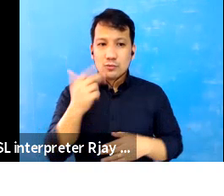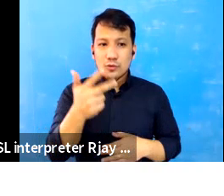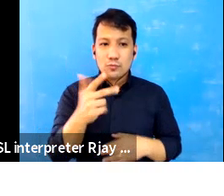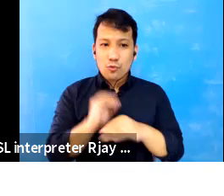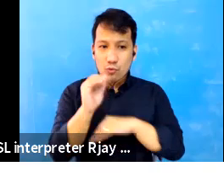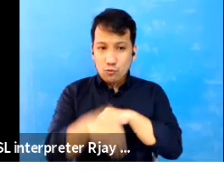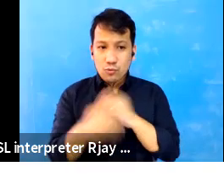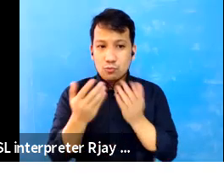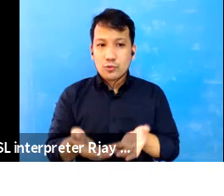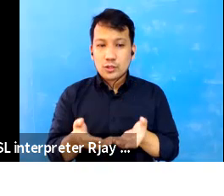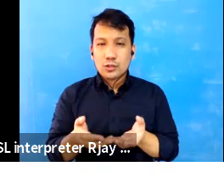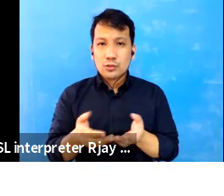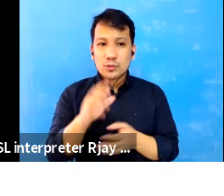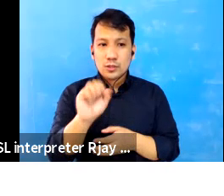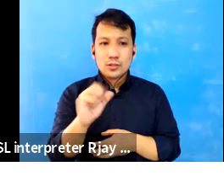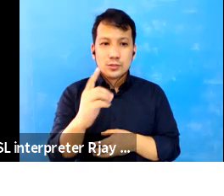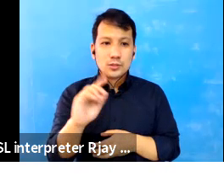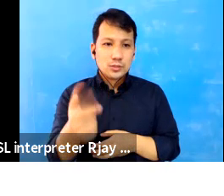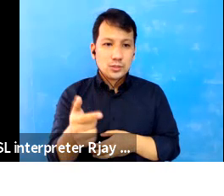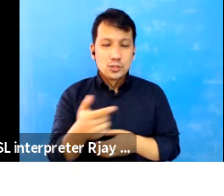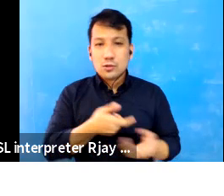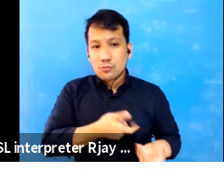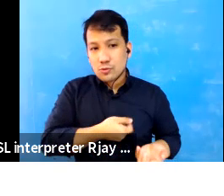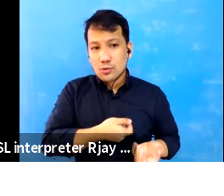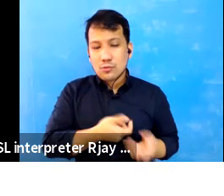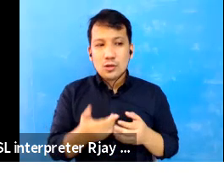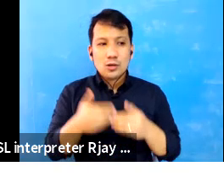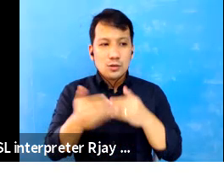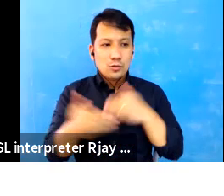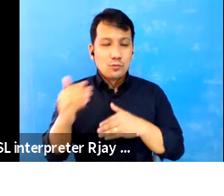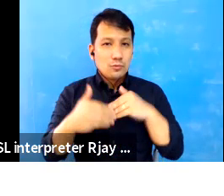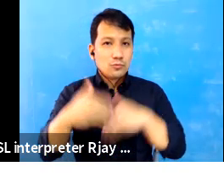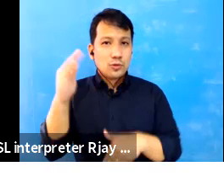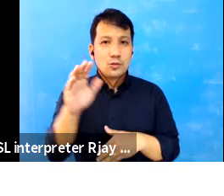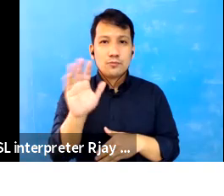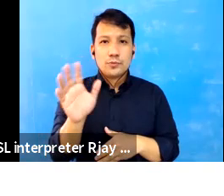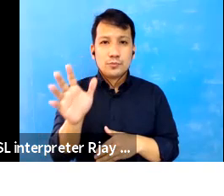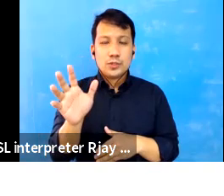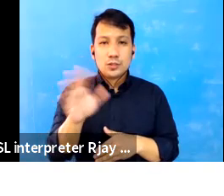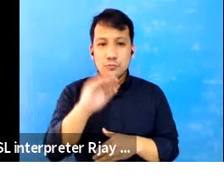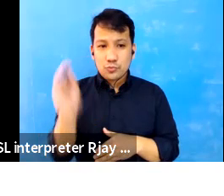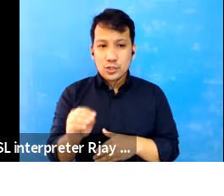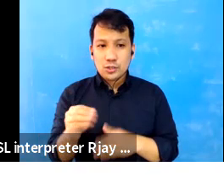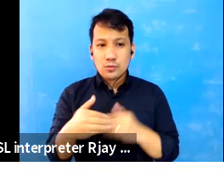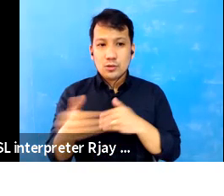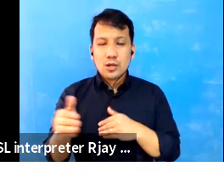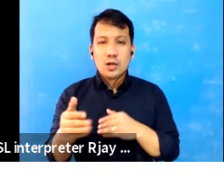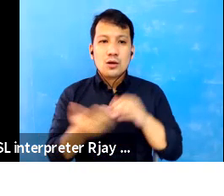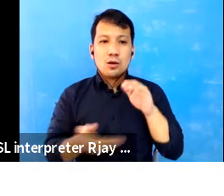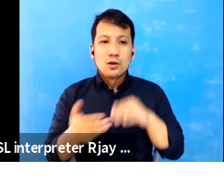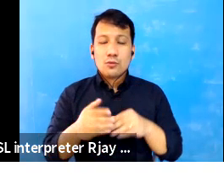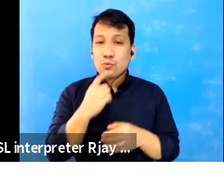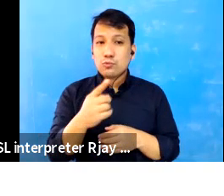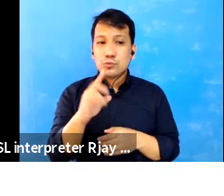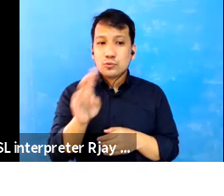overweight by the SDG. For breastfeeding, at least to increase by 50% from the baseline. When you say baseline,